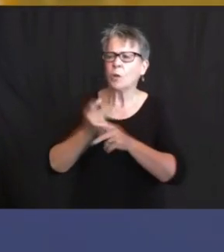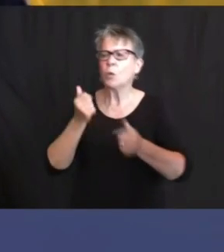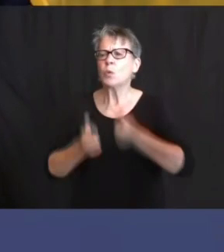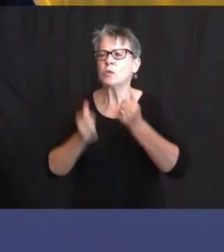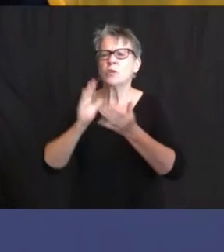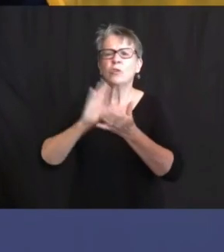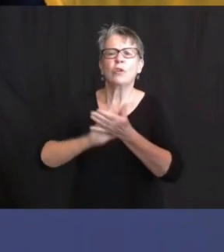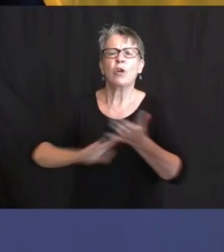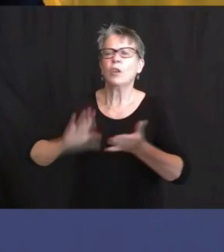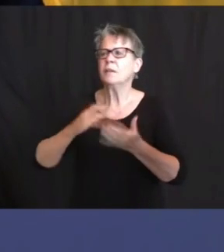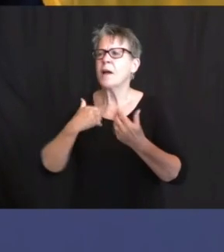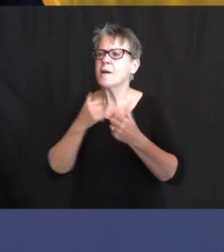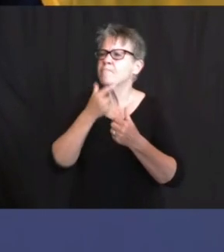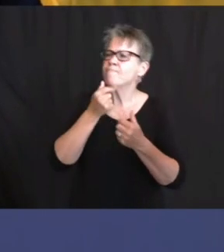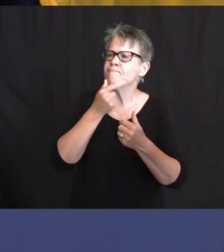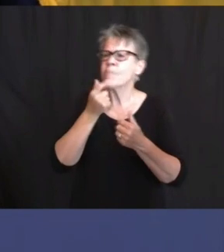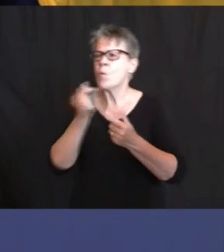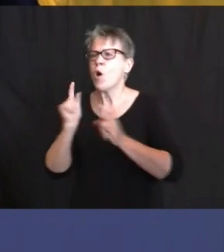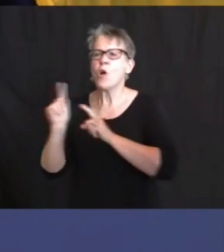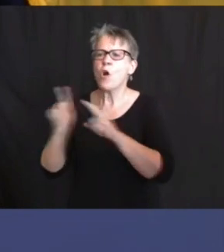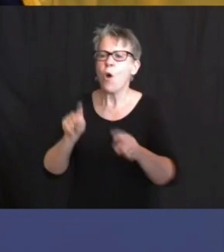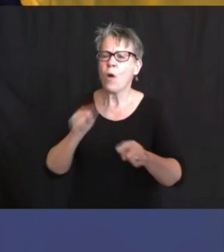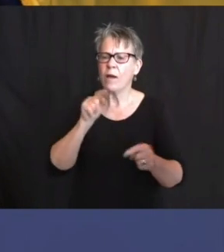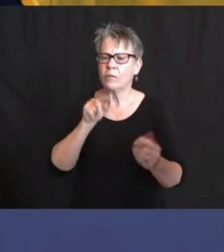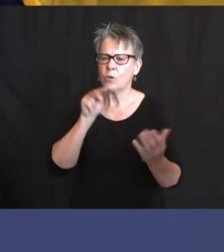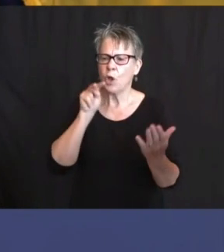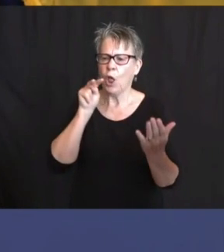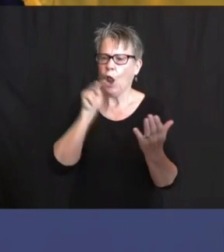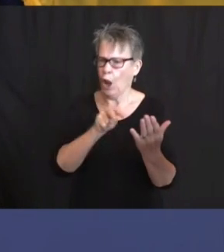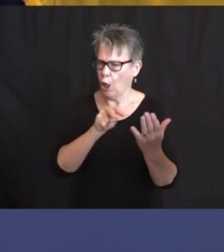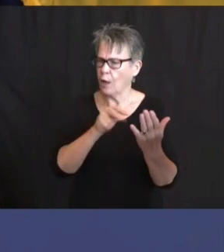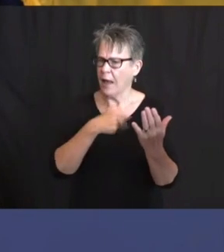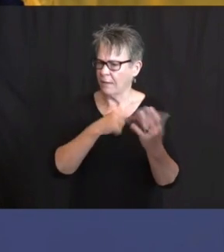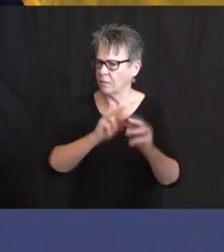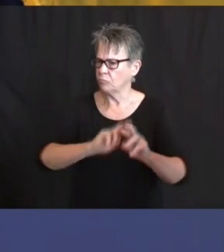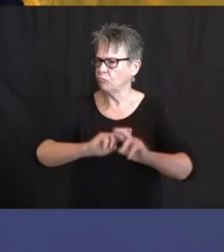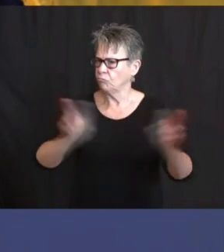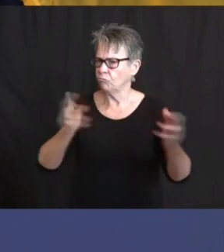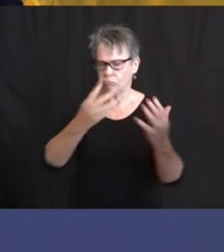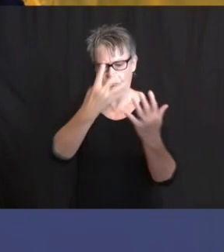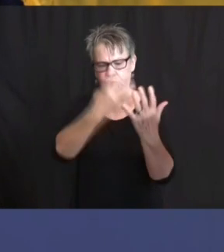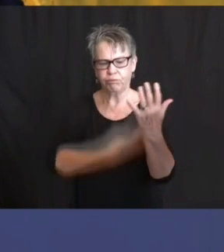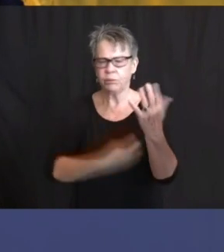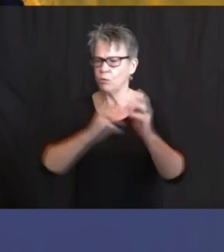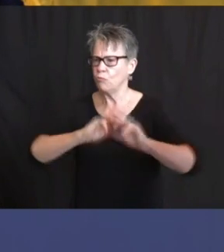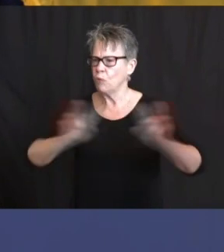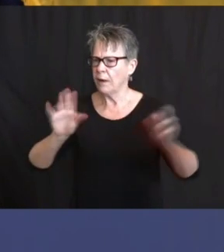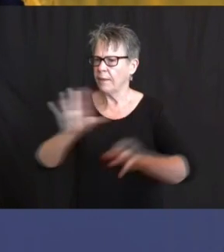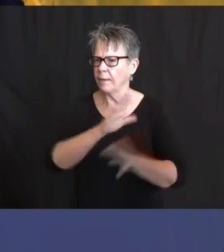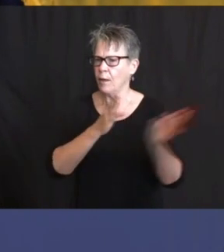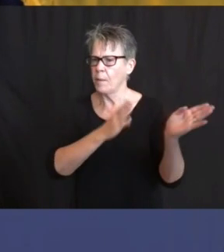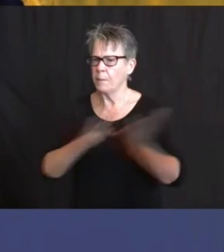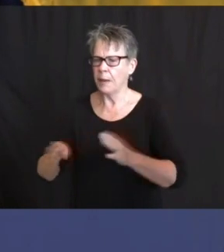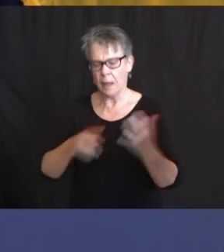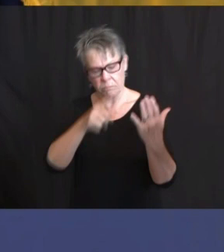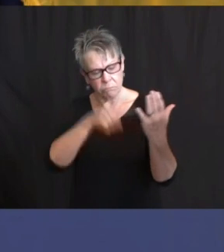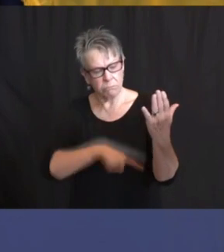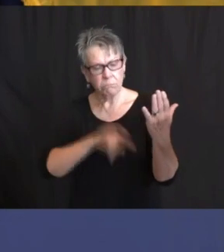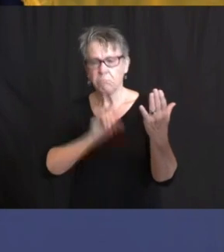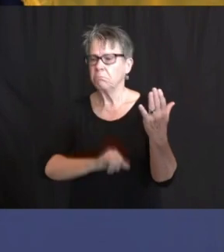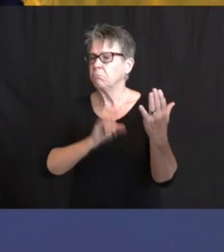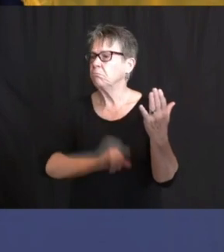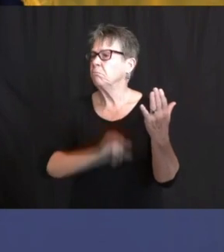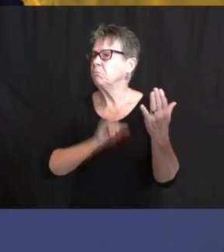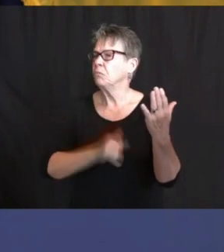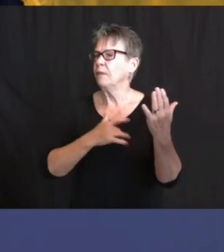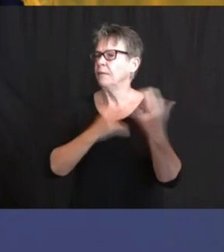mask up and say a couple of quick words. Again, 1 o'clock tomorrow, unless you hear otherwise. My guesses will be